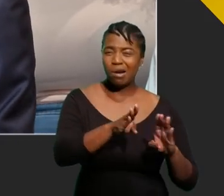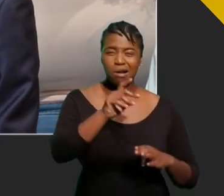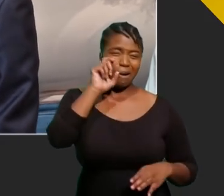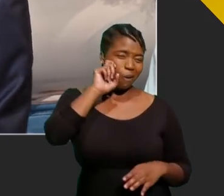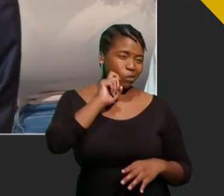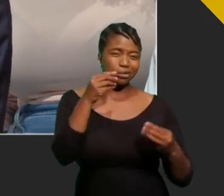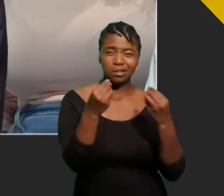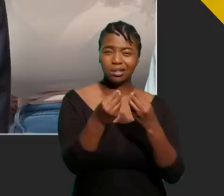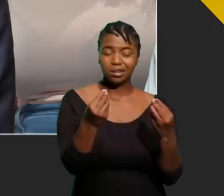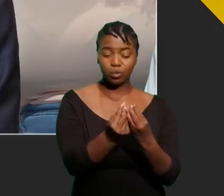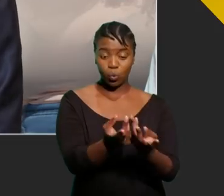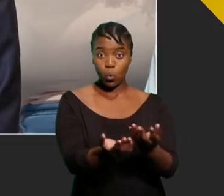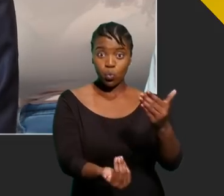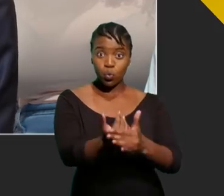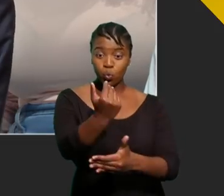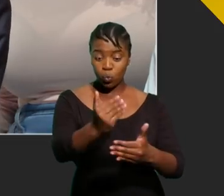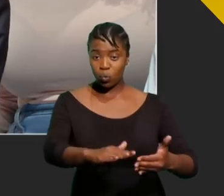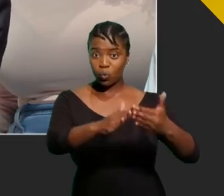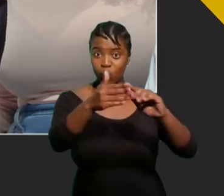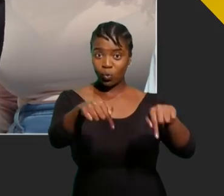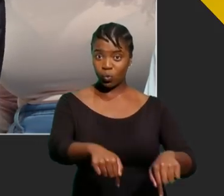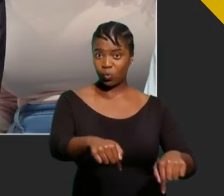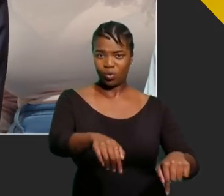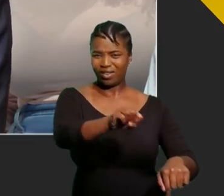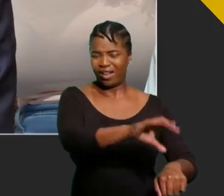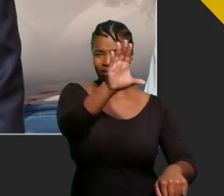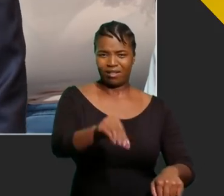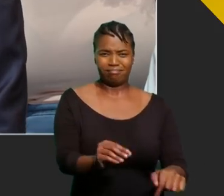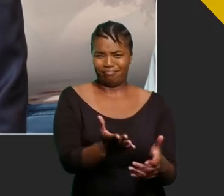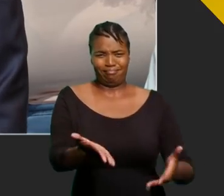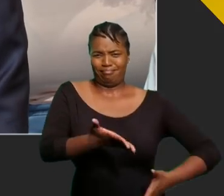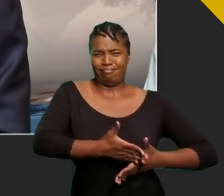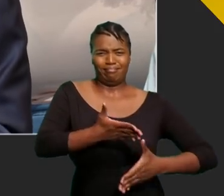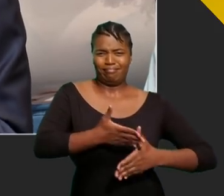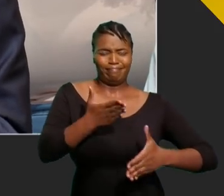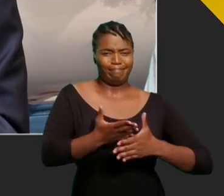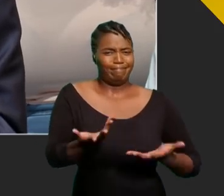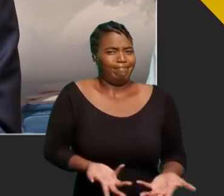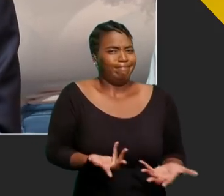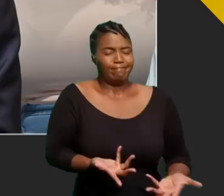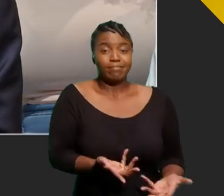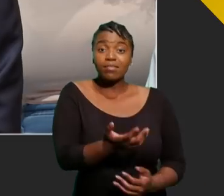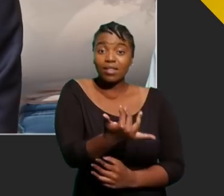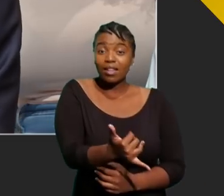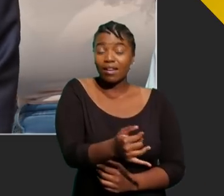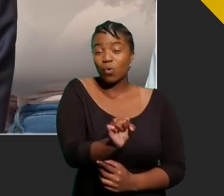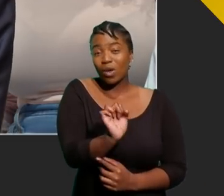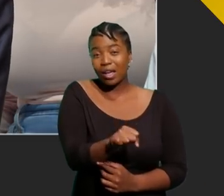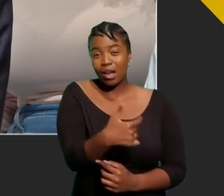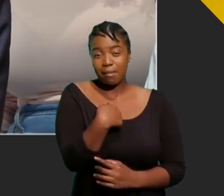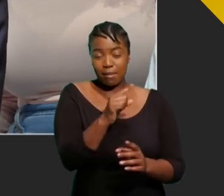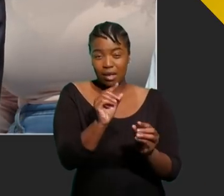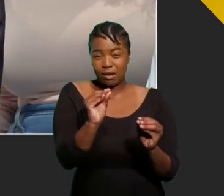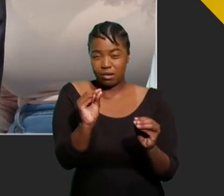methods to a new society that's trying to build itself in a different direction. So if we can at least move away